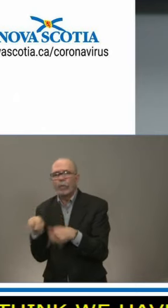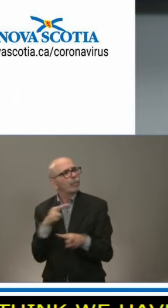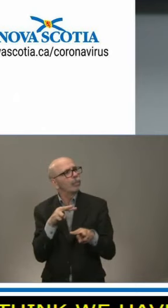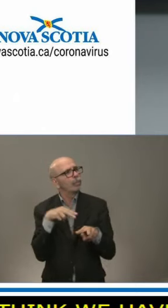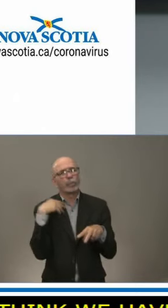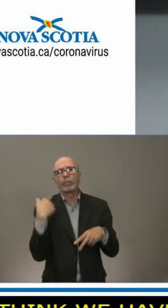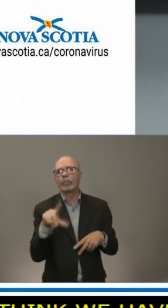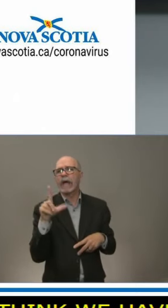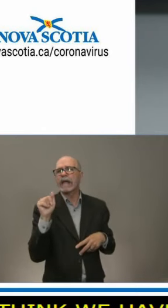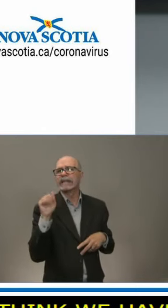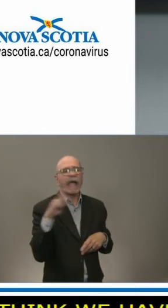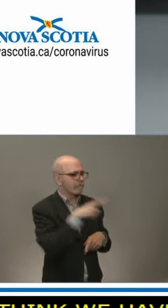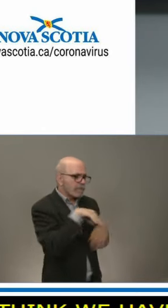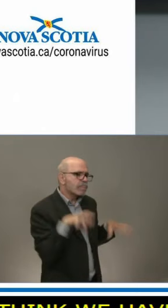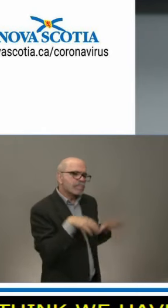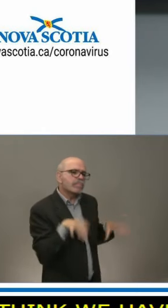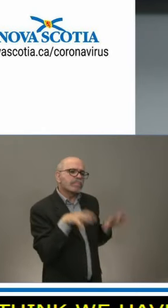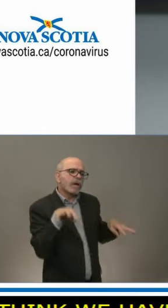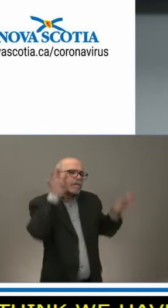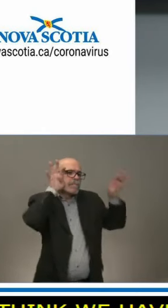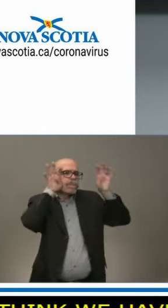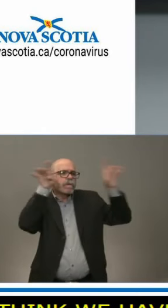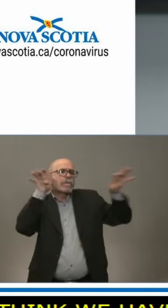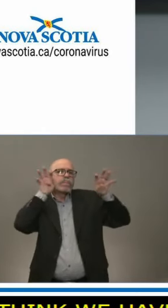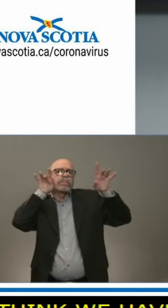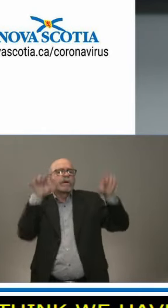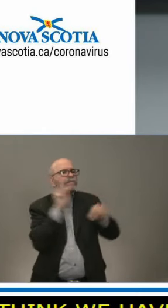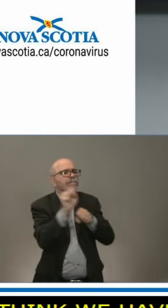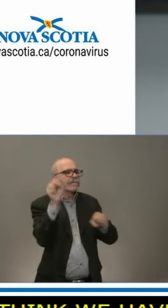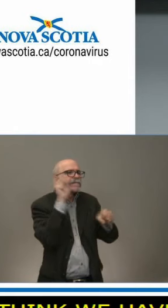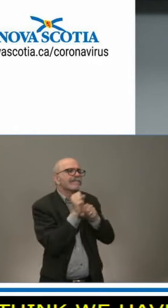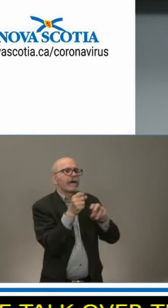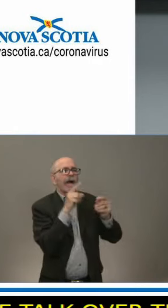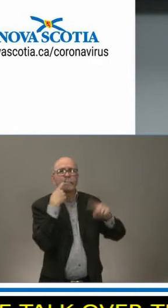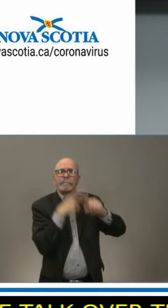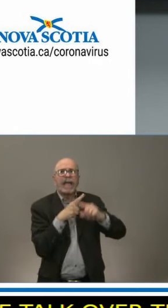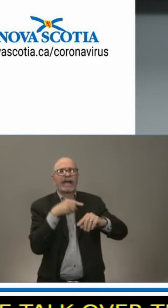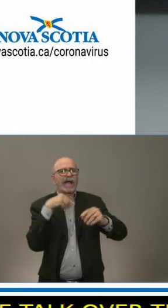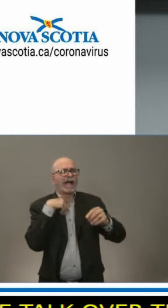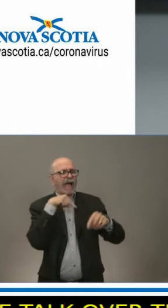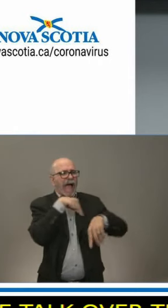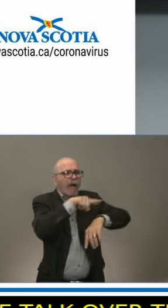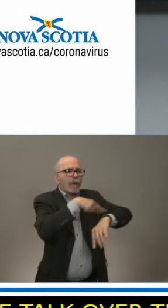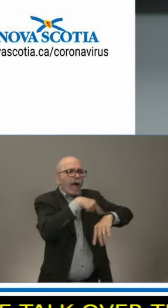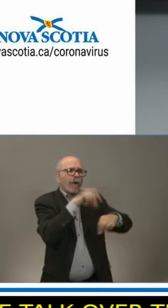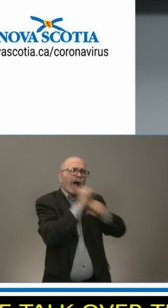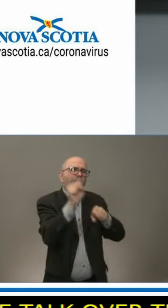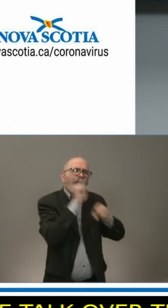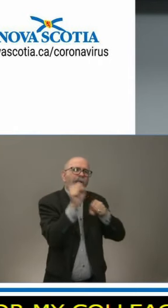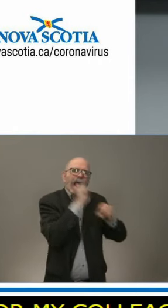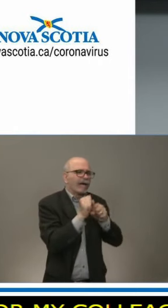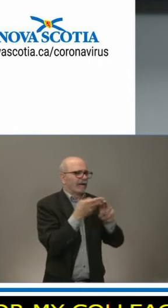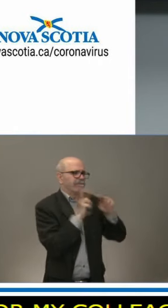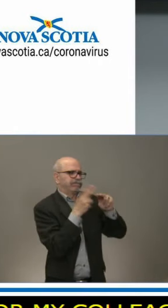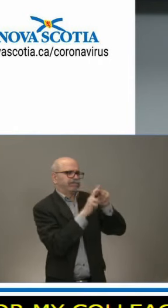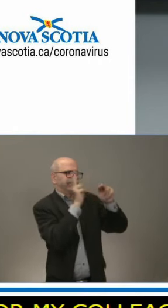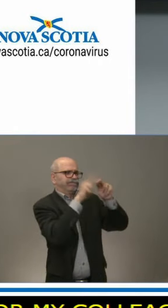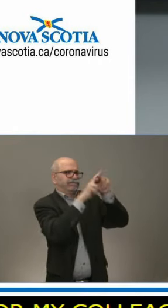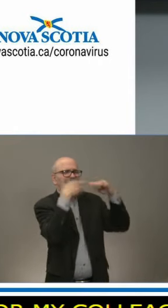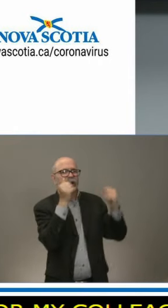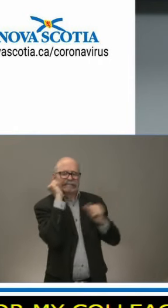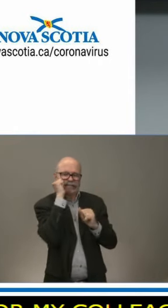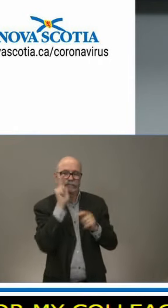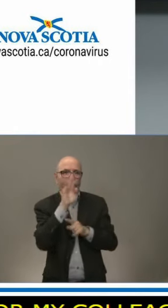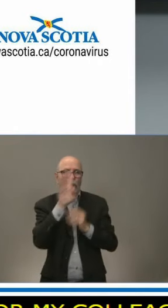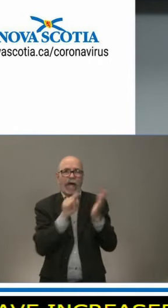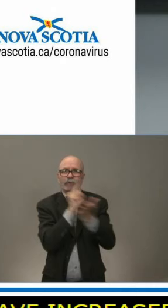they've increased by 5-fold at least the number of tests they can process in a day. We've rapidly expanded our testing